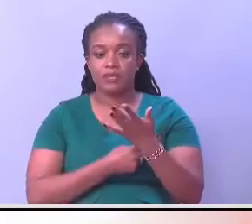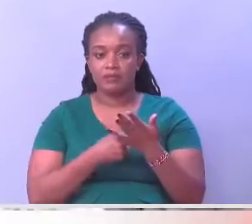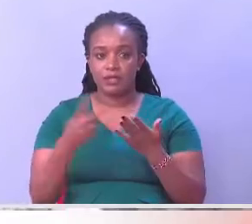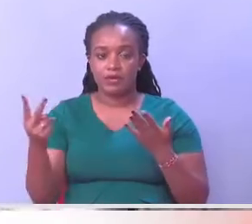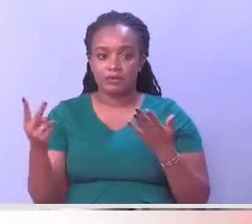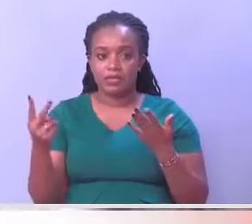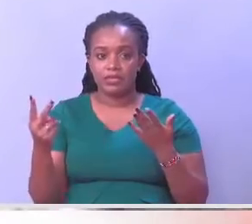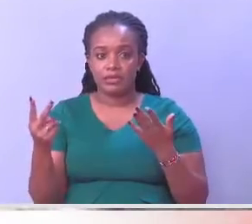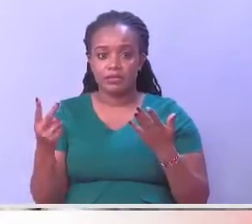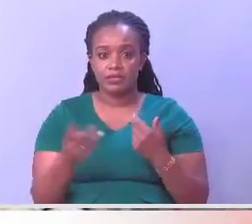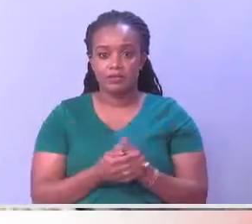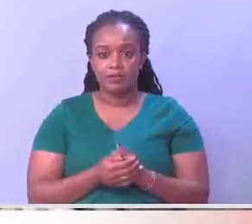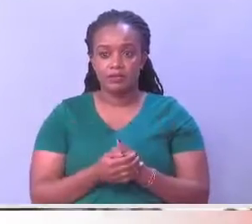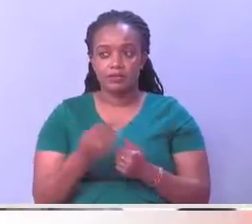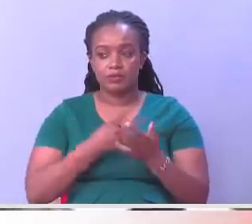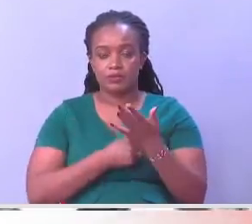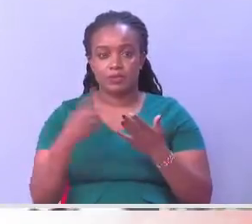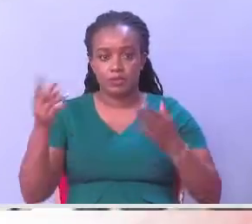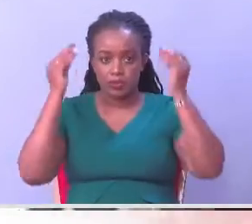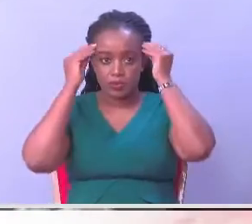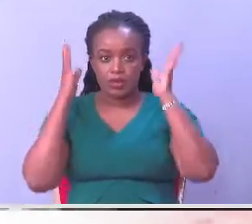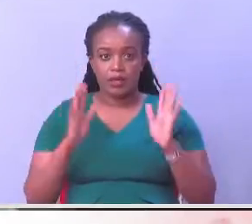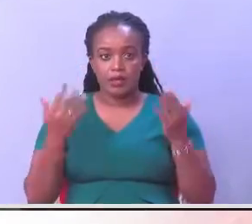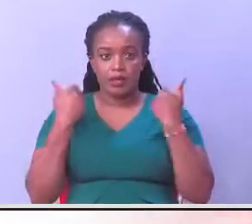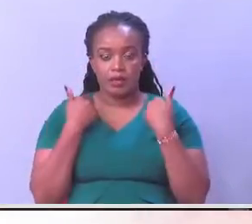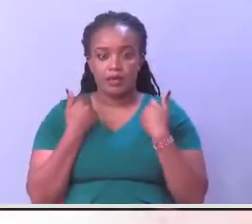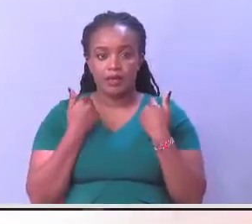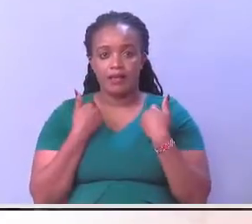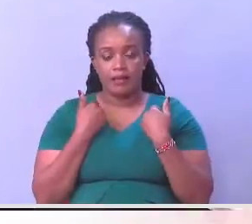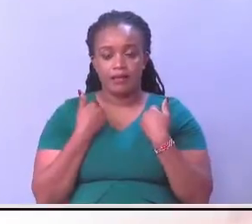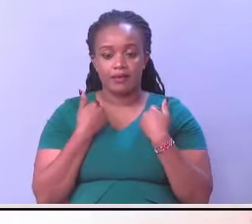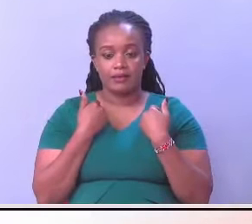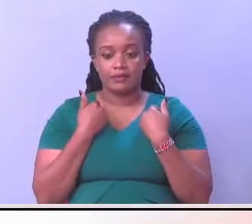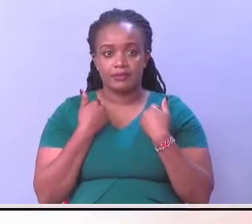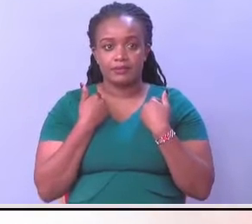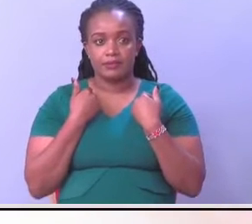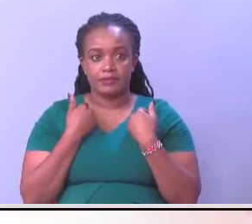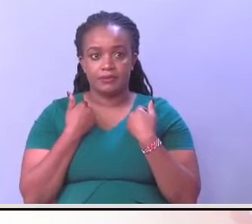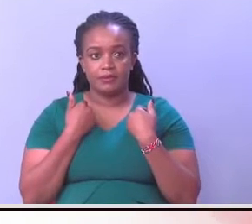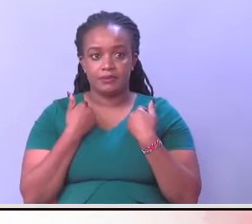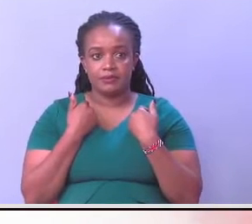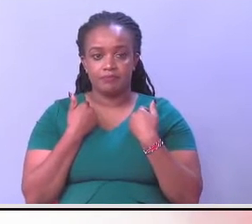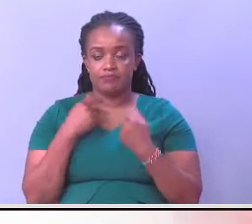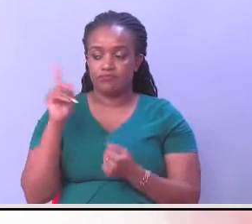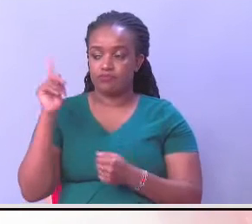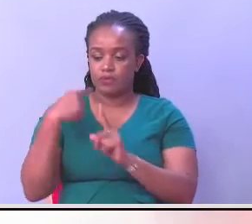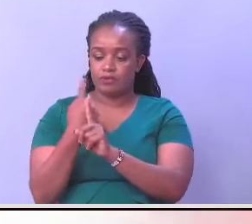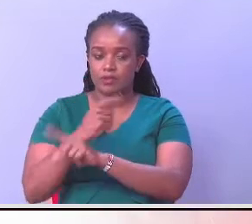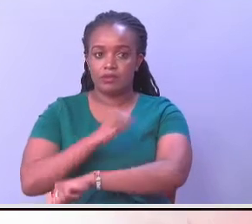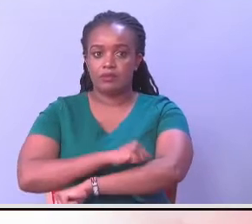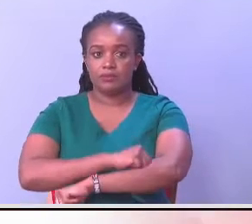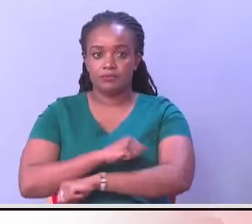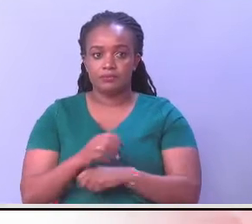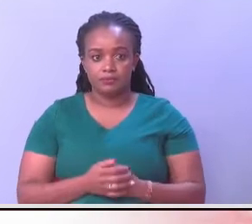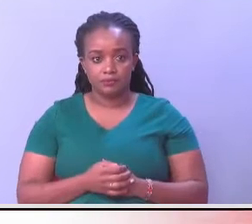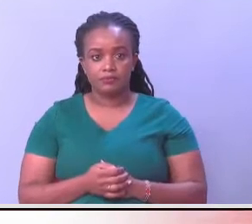10 schools have been set ablaze by students. The latest incident is that of Eldoro Girls High School in Taita Taveta County